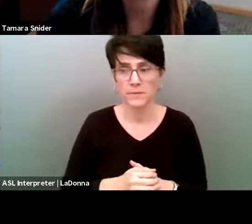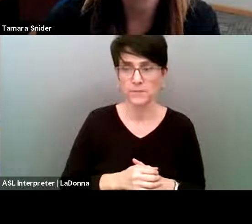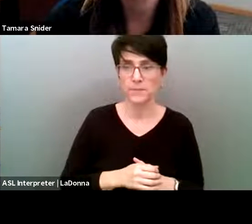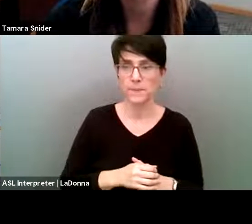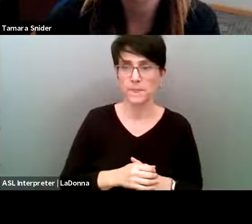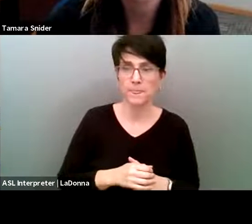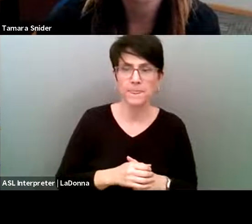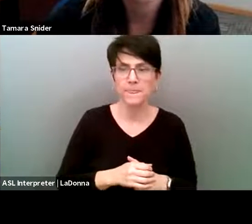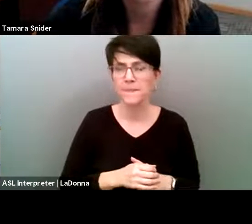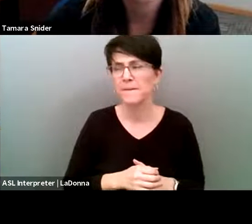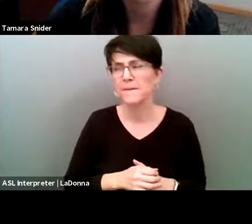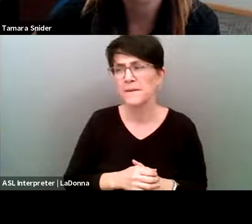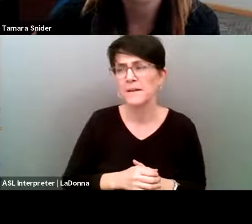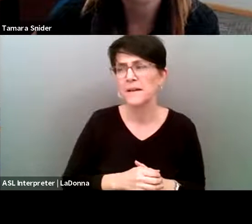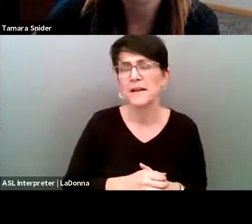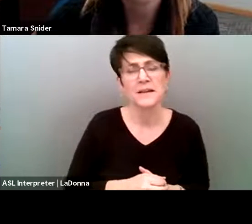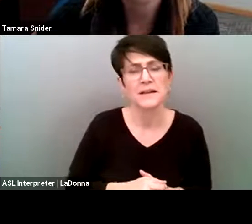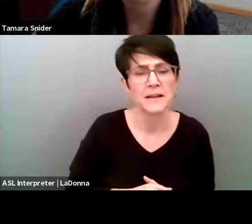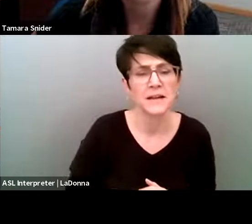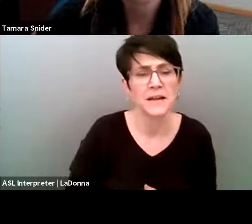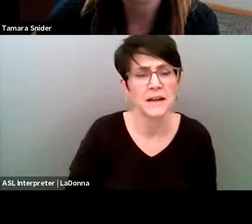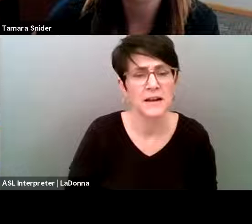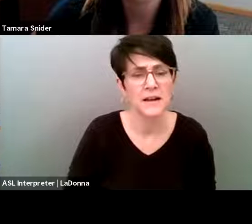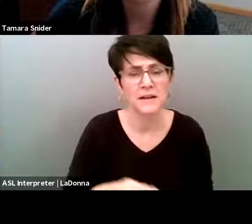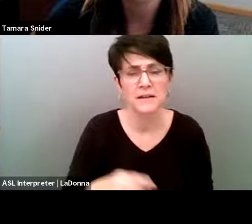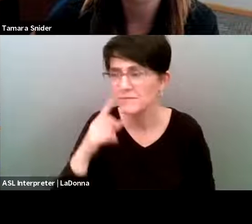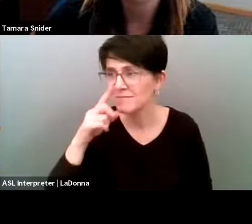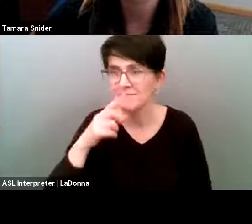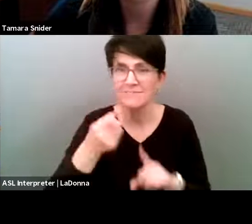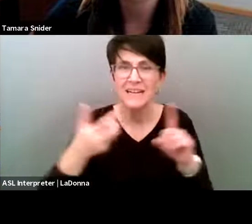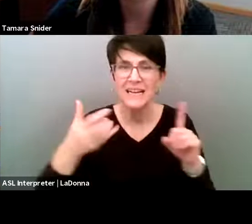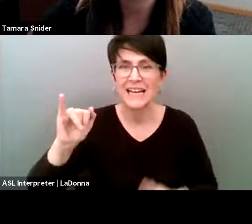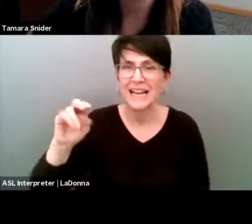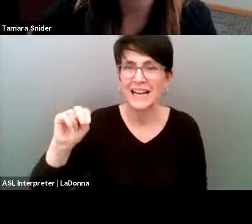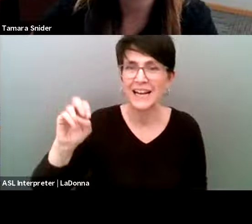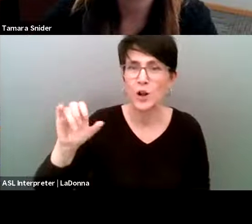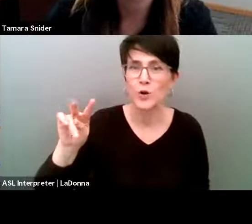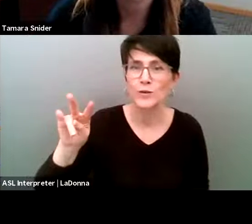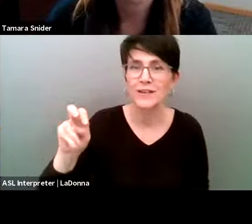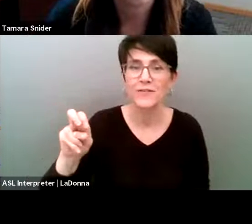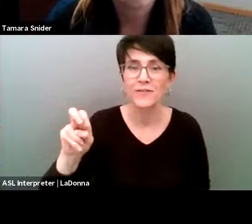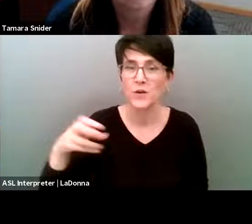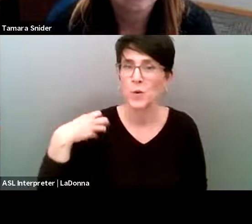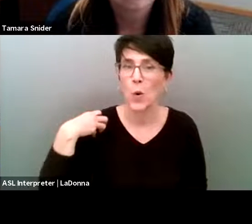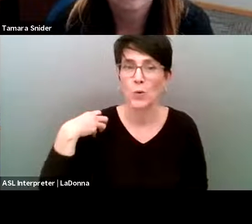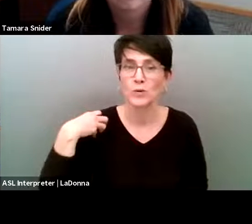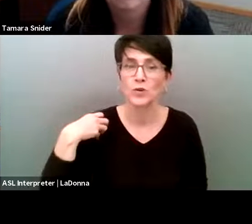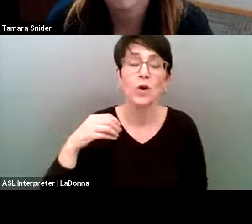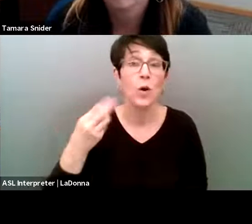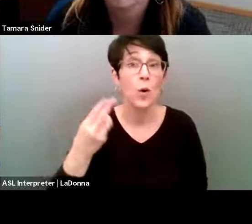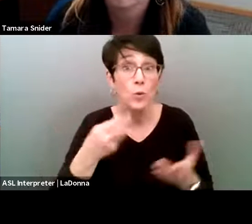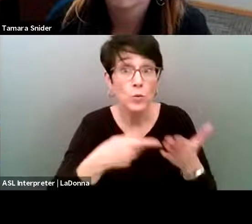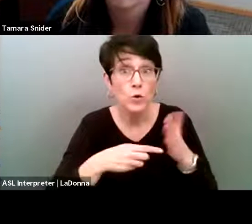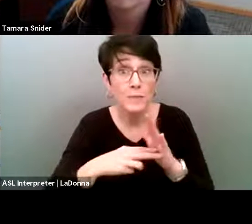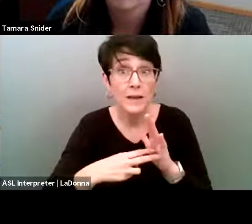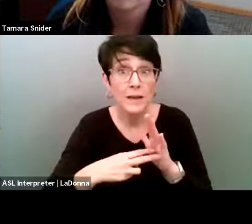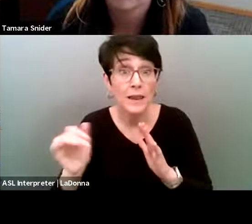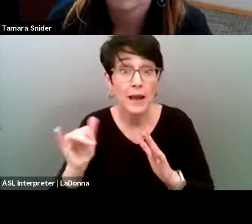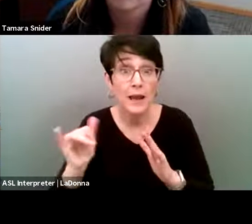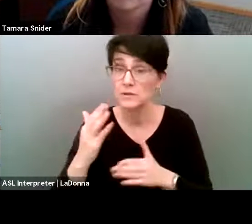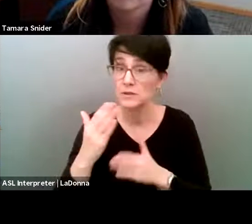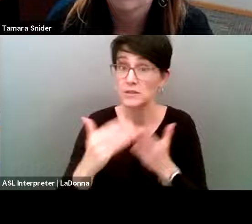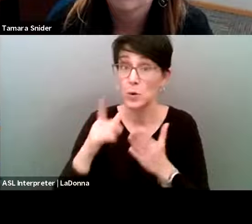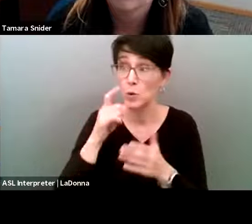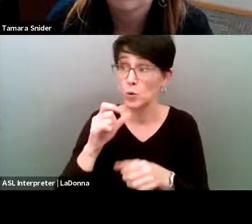Can somebody I guess you had to provide a elaborate on definition of inclusive? Oh, would it be like somebody